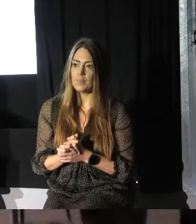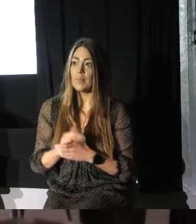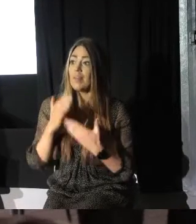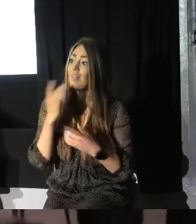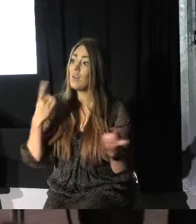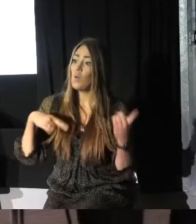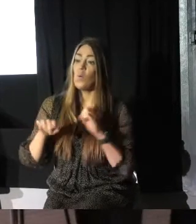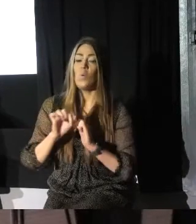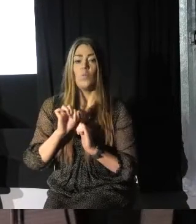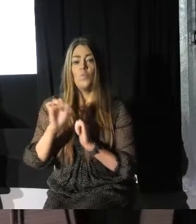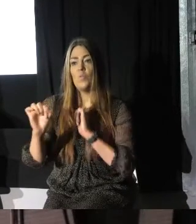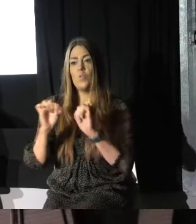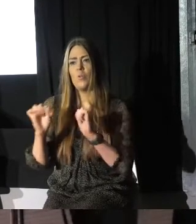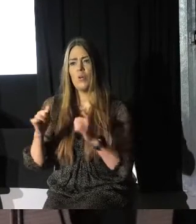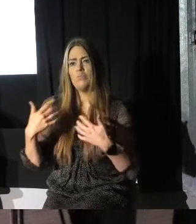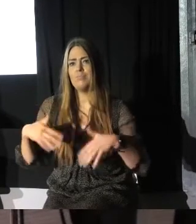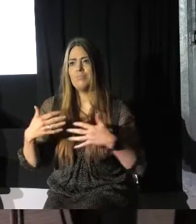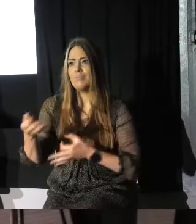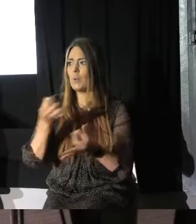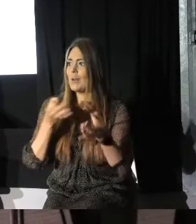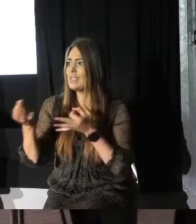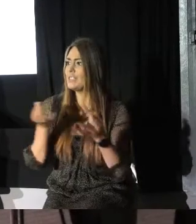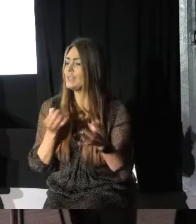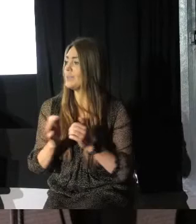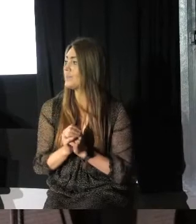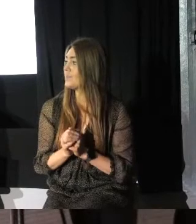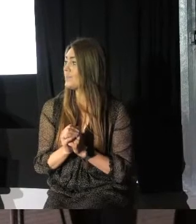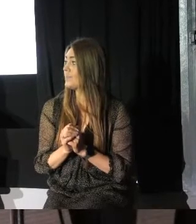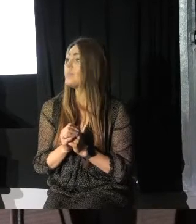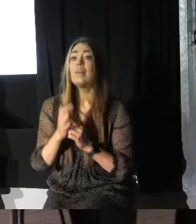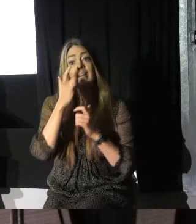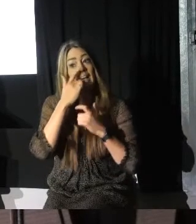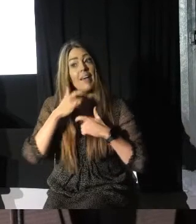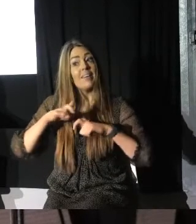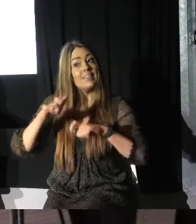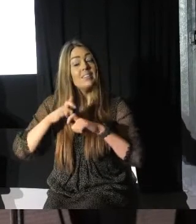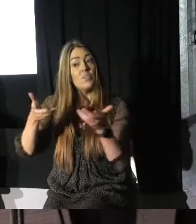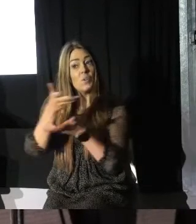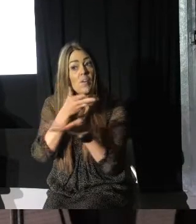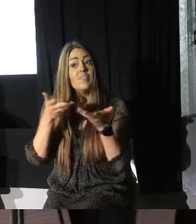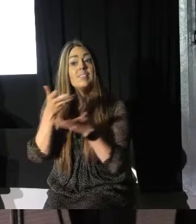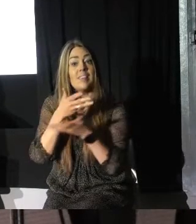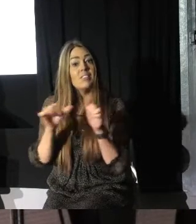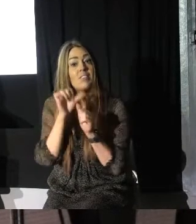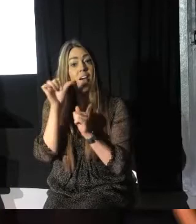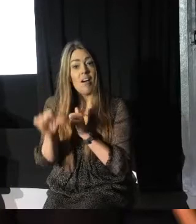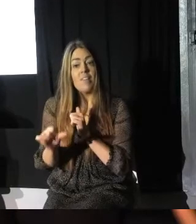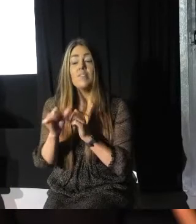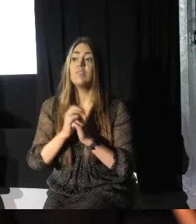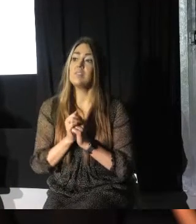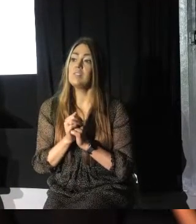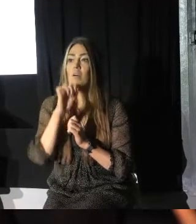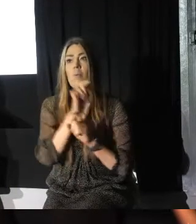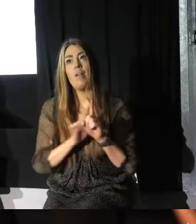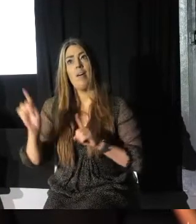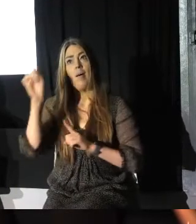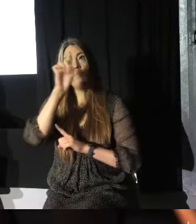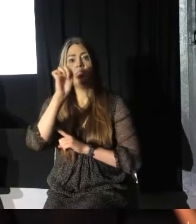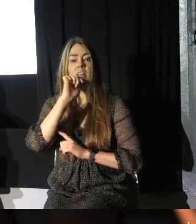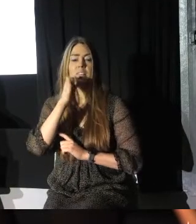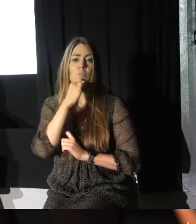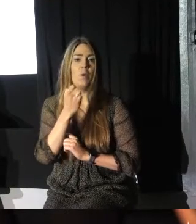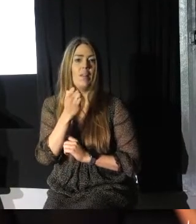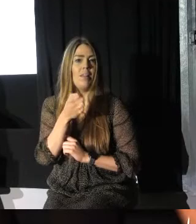you all for your great questions. We can continue the conversation afterwards. Upstairs, there's going to be